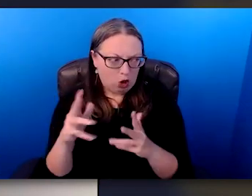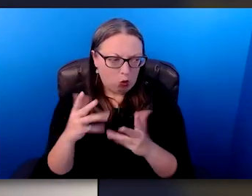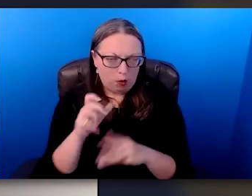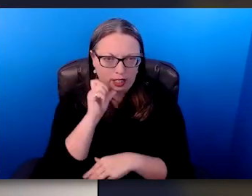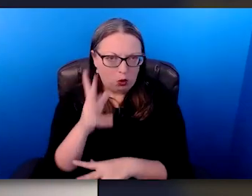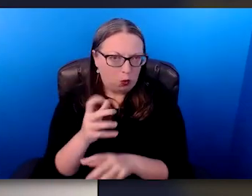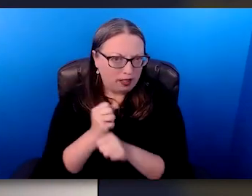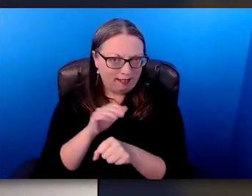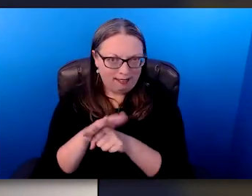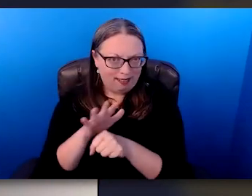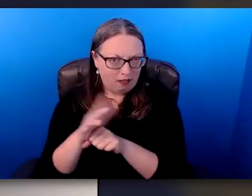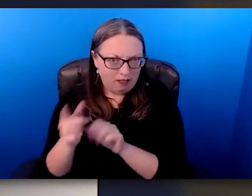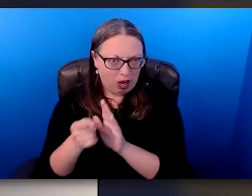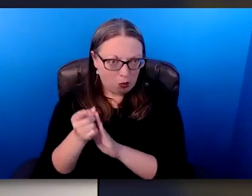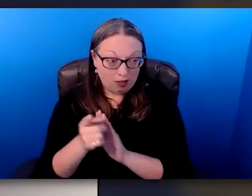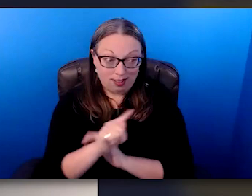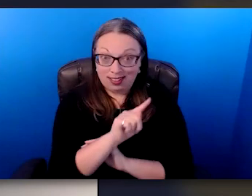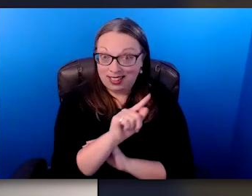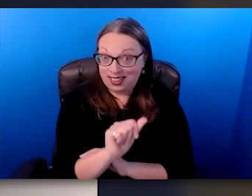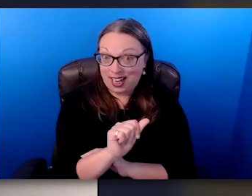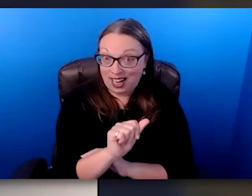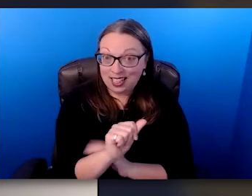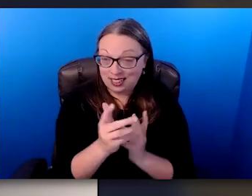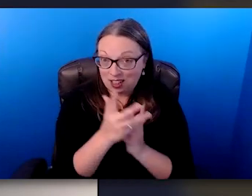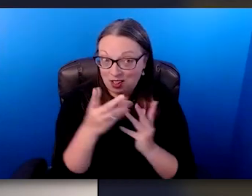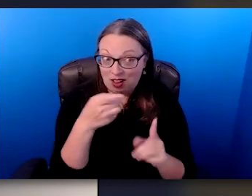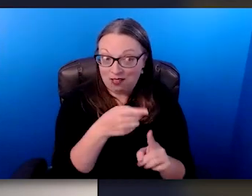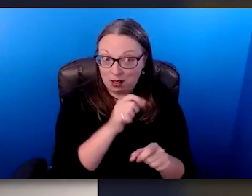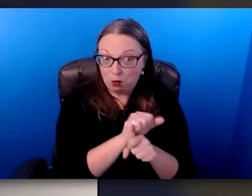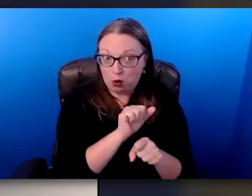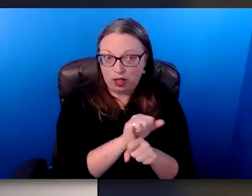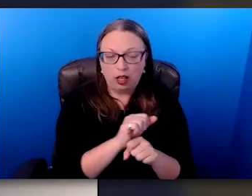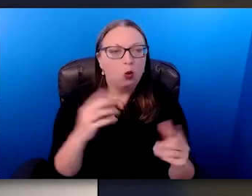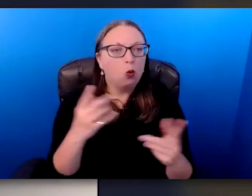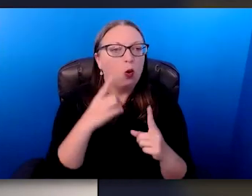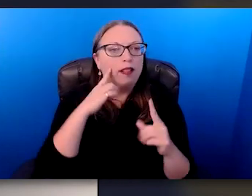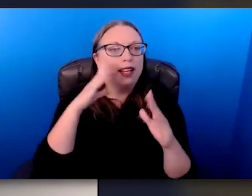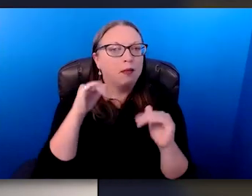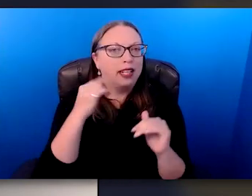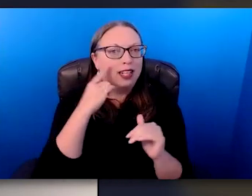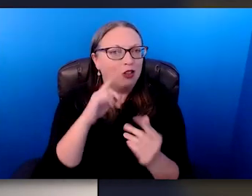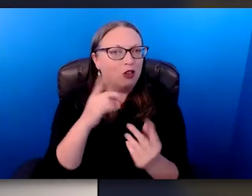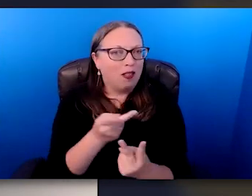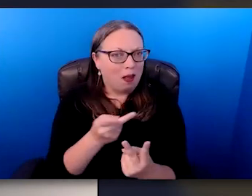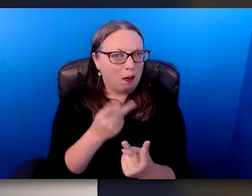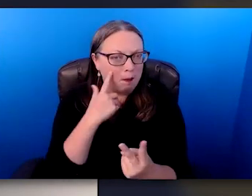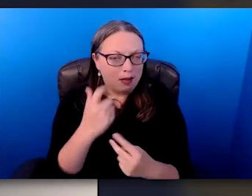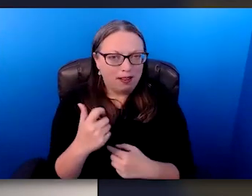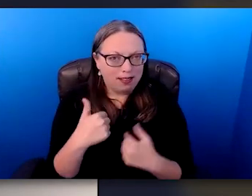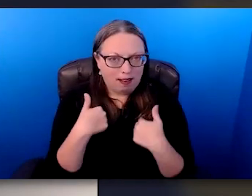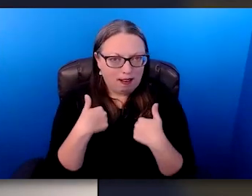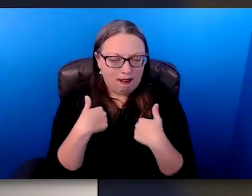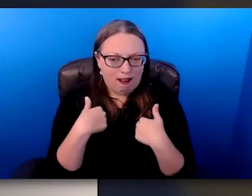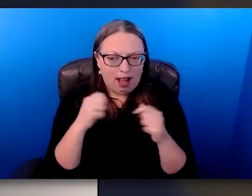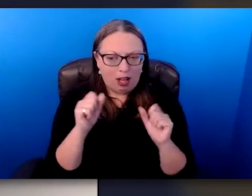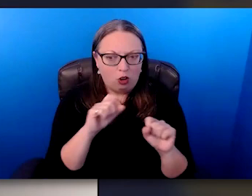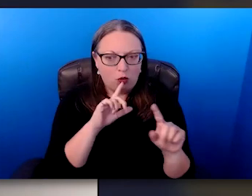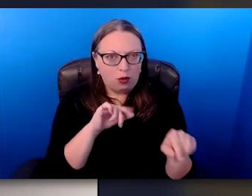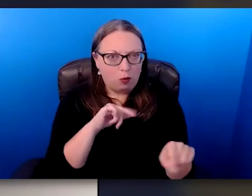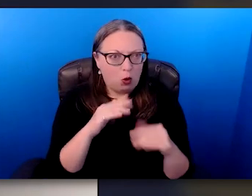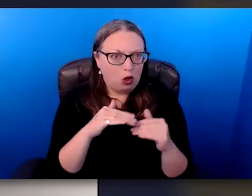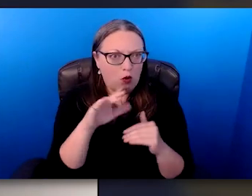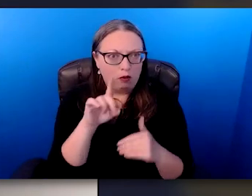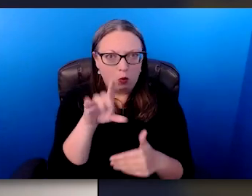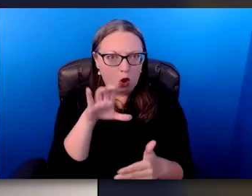TAs that have like a lot of the marking. So what are the expectations for them? Because like I could have reported over 100 students